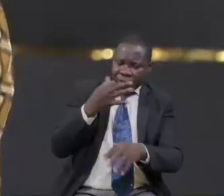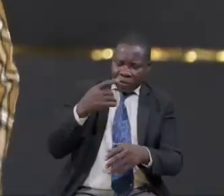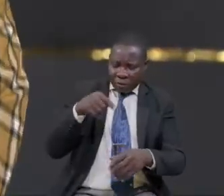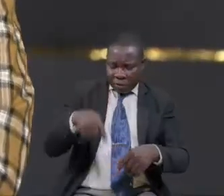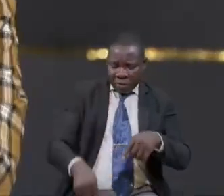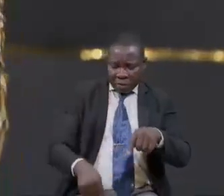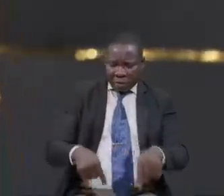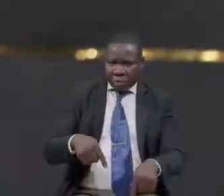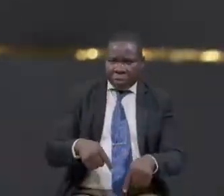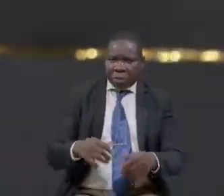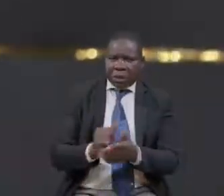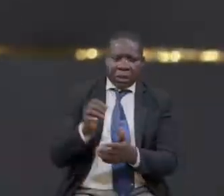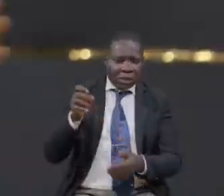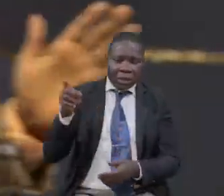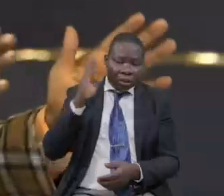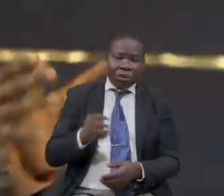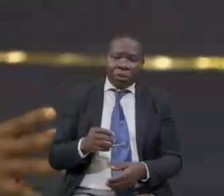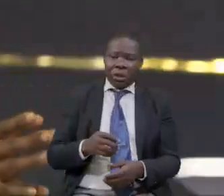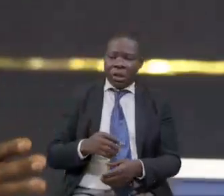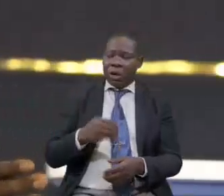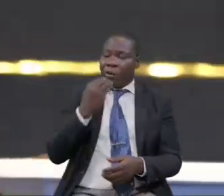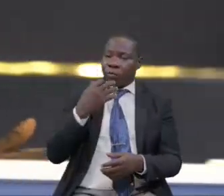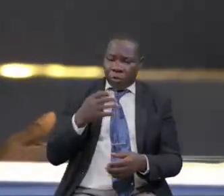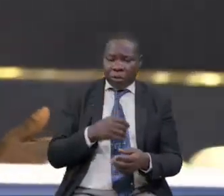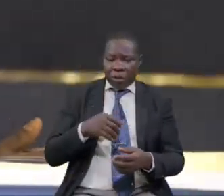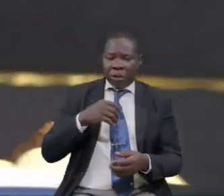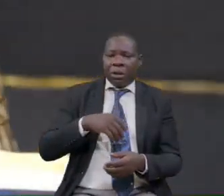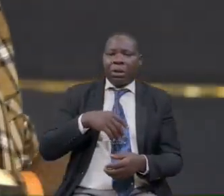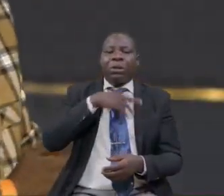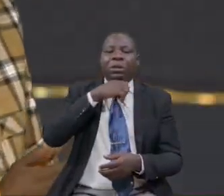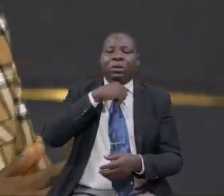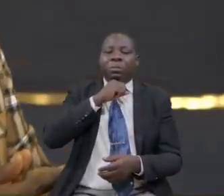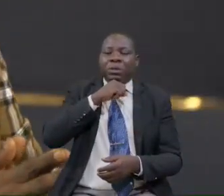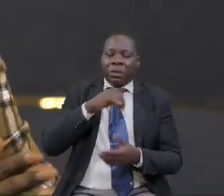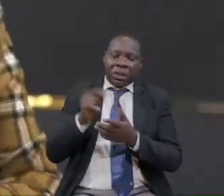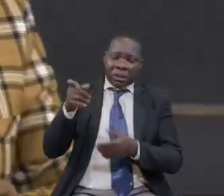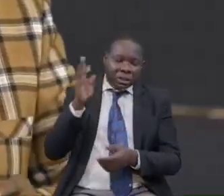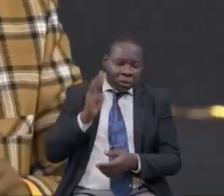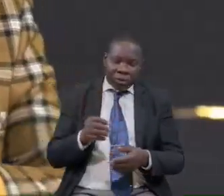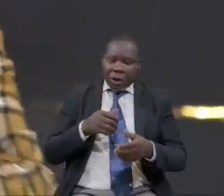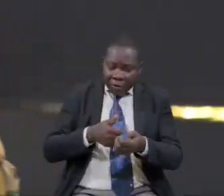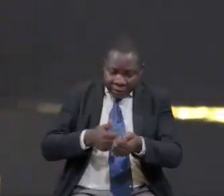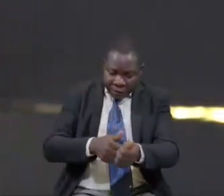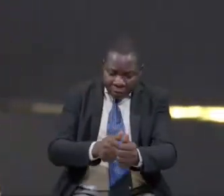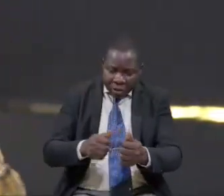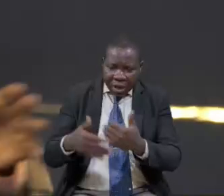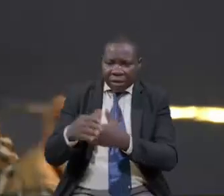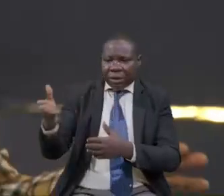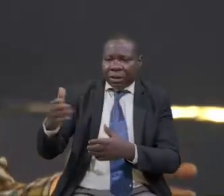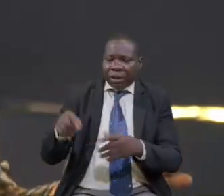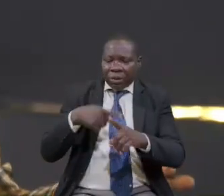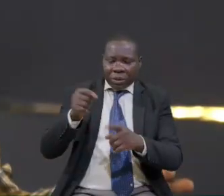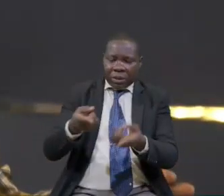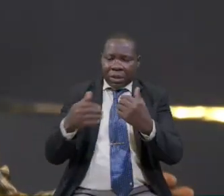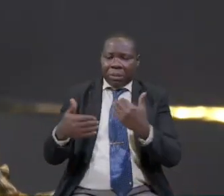hustling for there. And when he left everything and came back home, and he said, I am not worthy, the Father made him